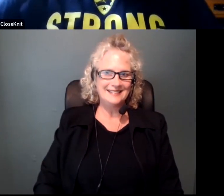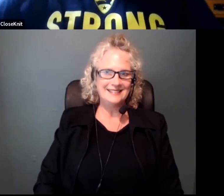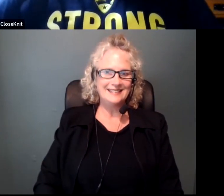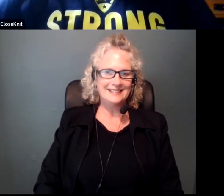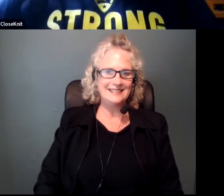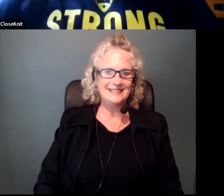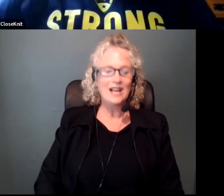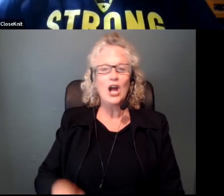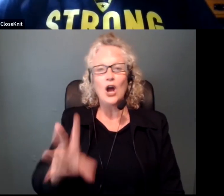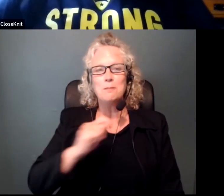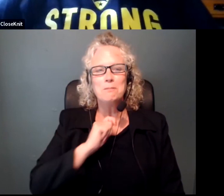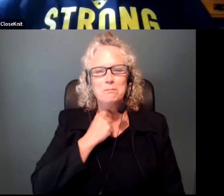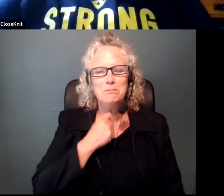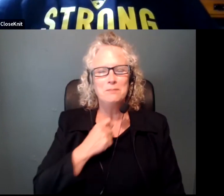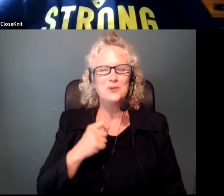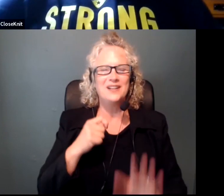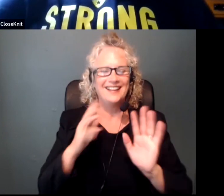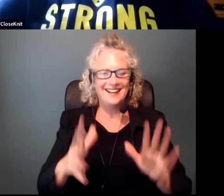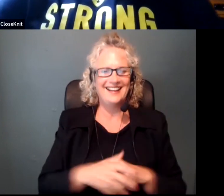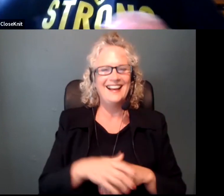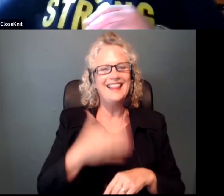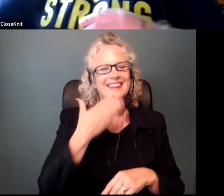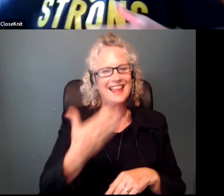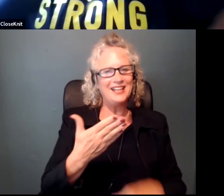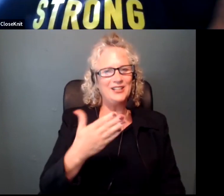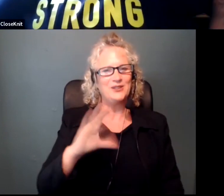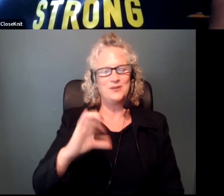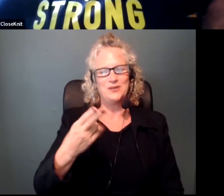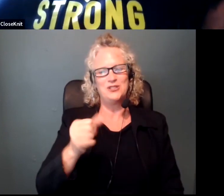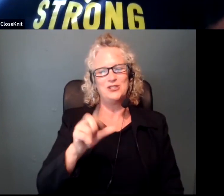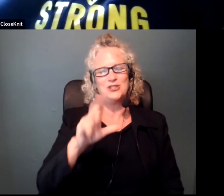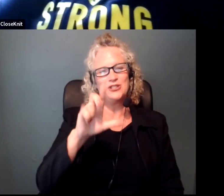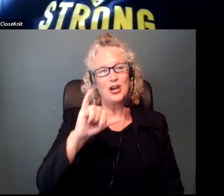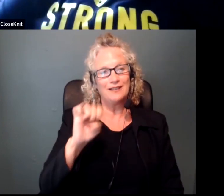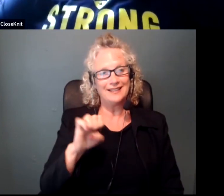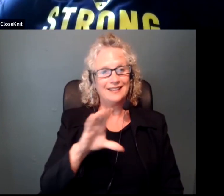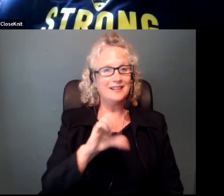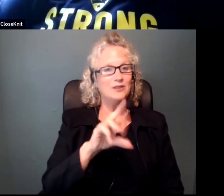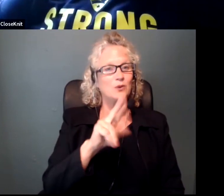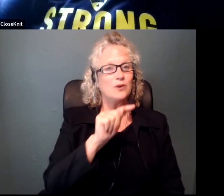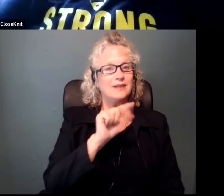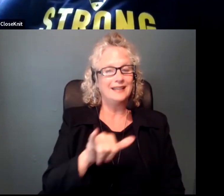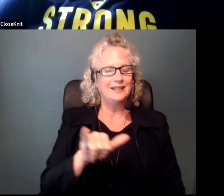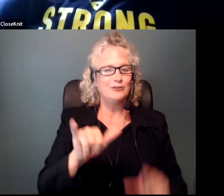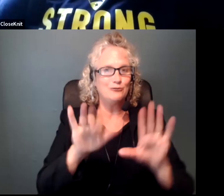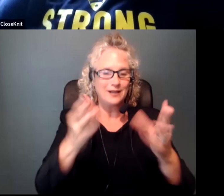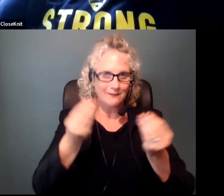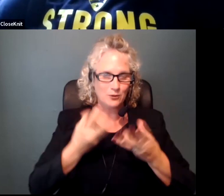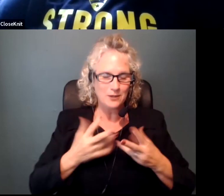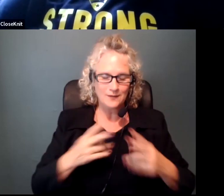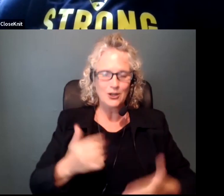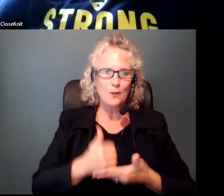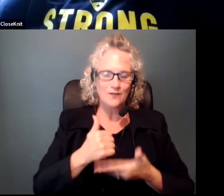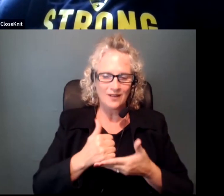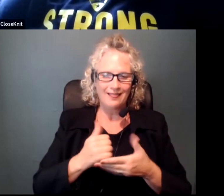Oh, I'm muted. Thank you both, Charlie and Courtney, for that great information. Very helpful. And